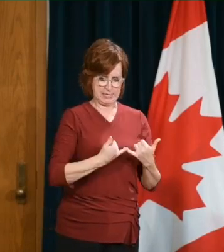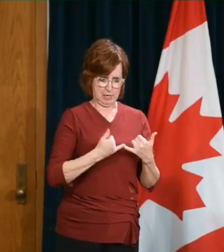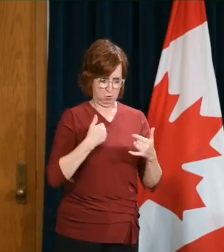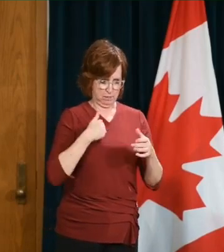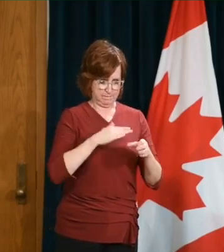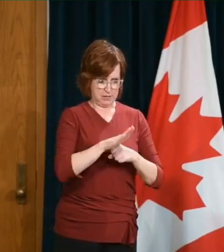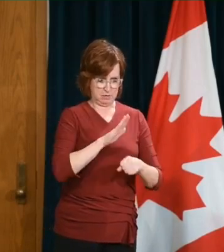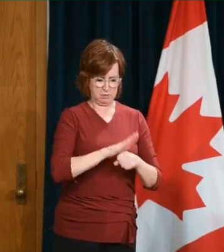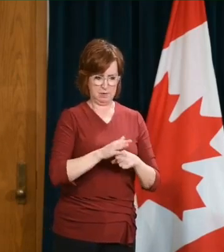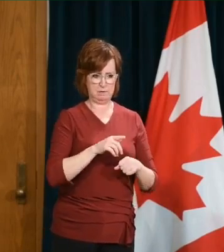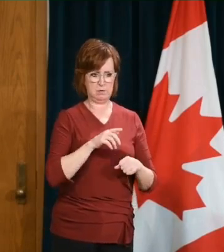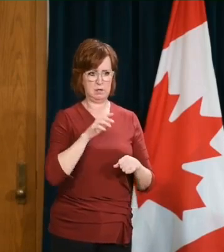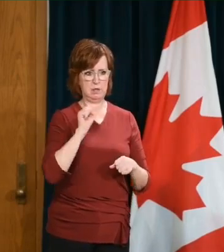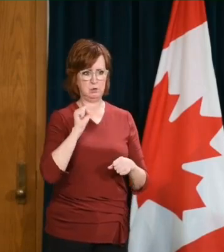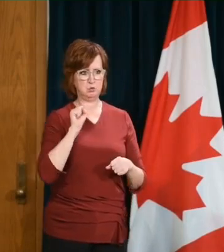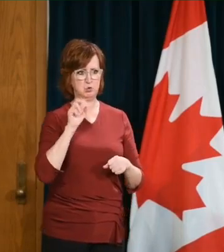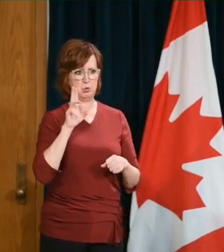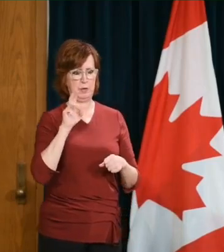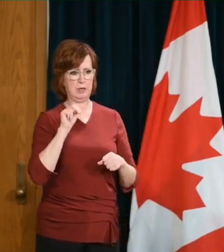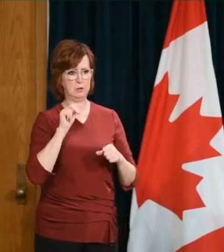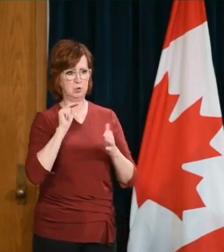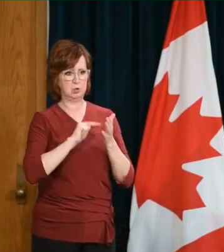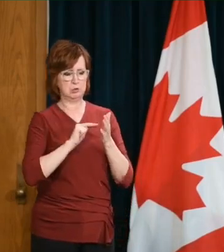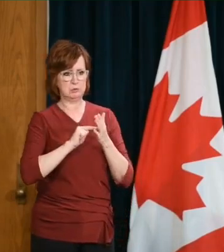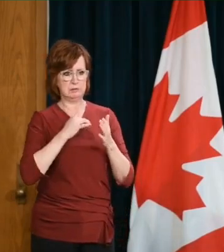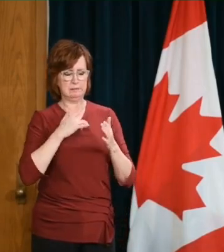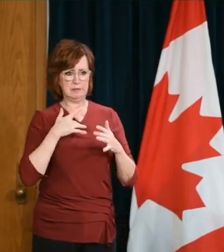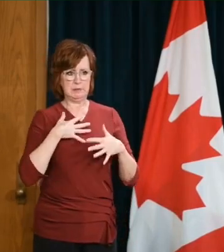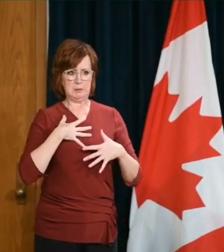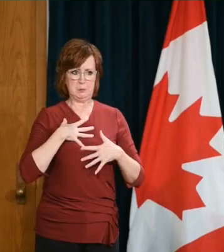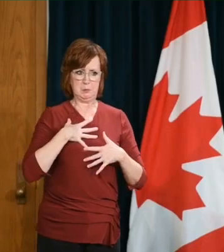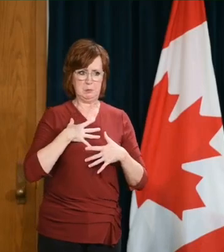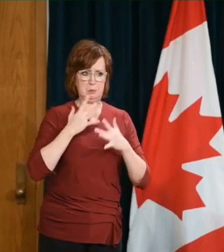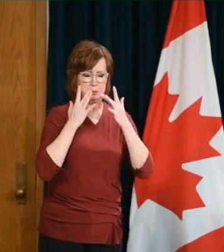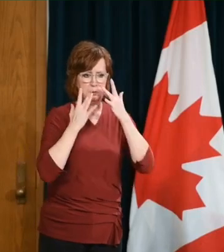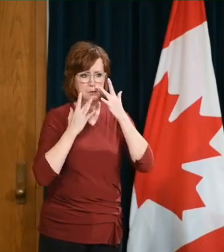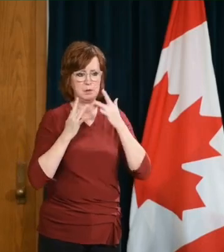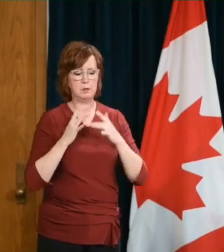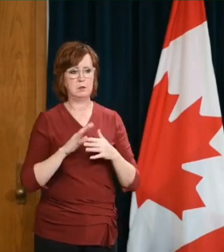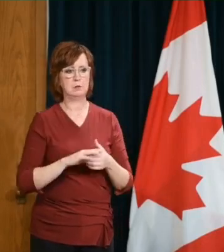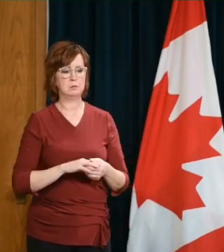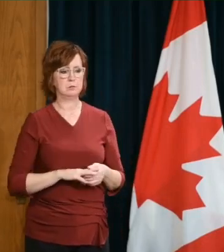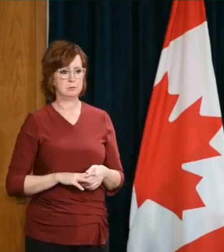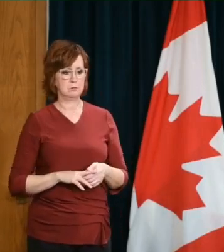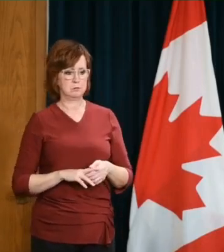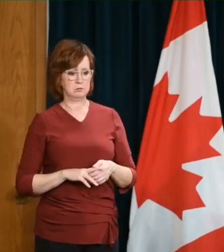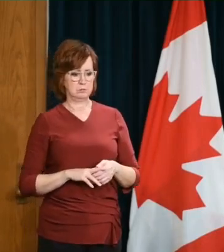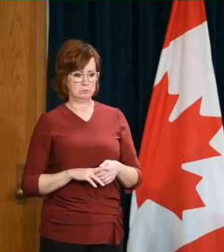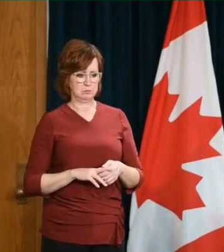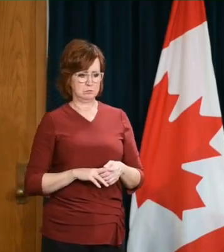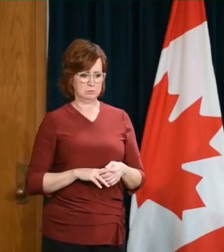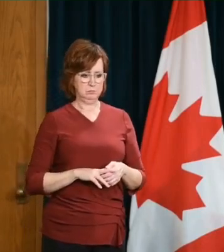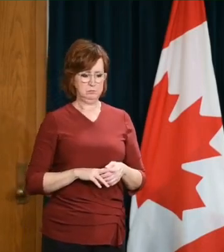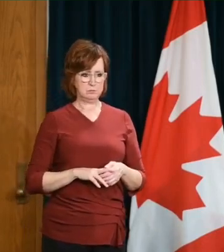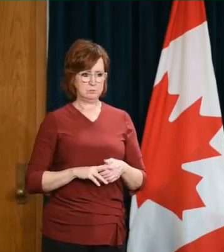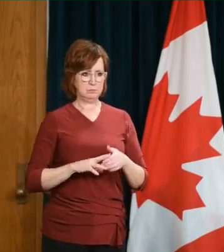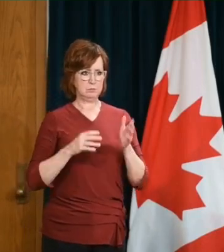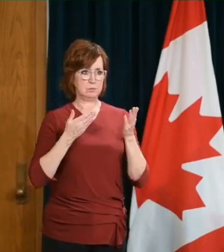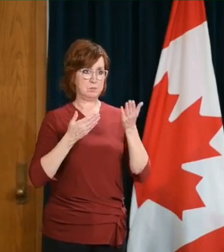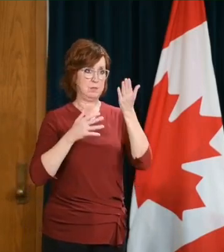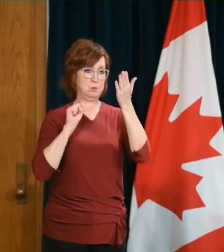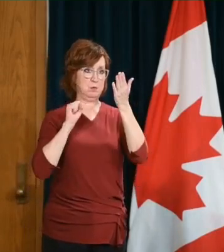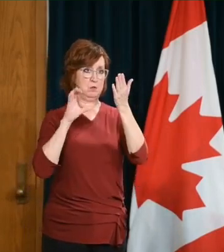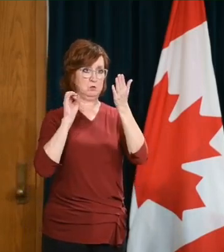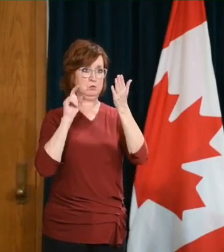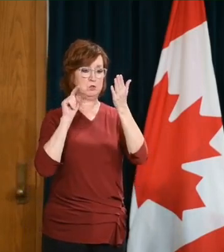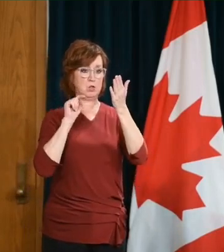the PPE that they need? I'll leave the immediate, an answer to the immediate PPE supplies maybe to Scott Livingstone